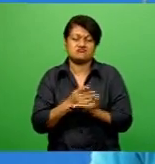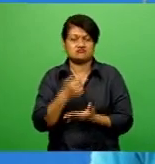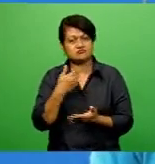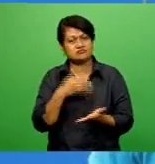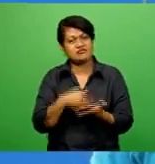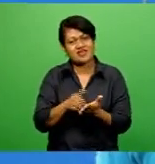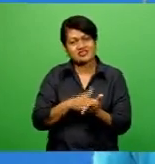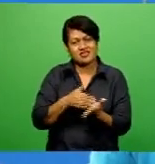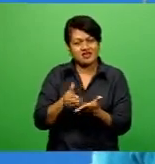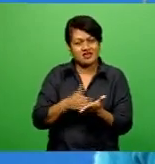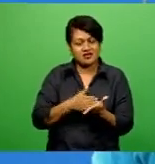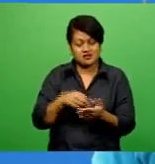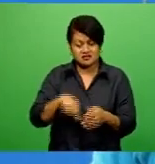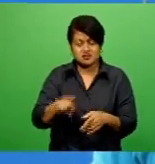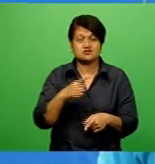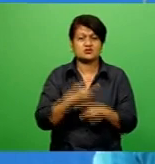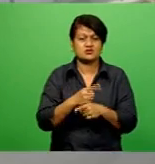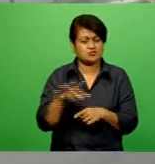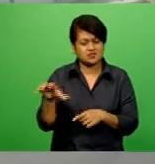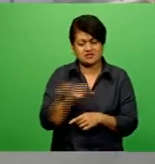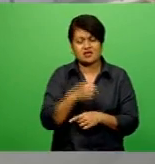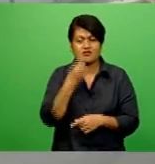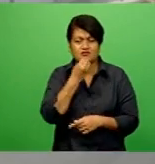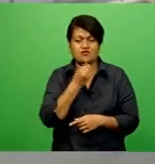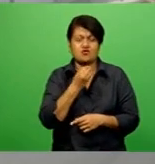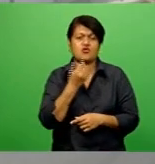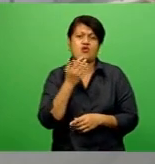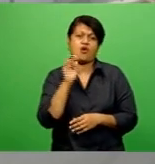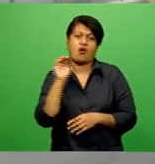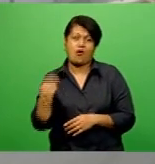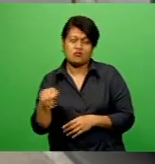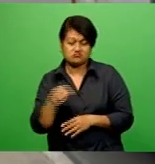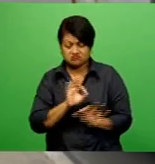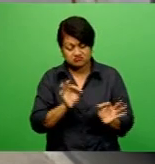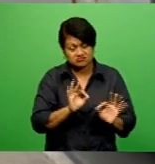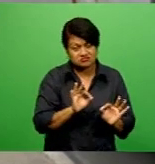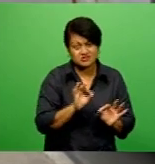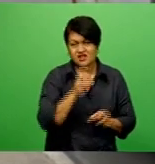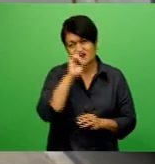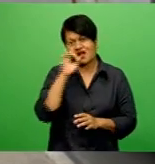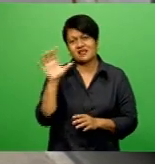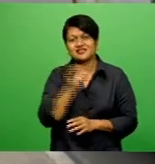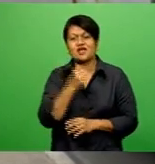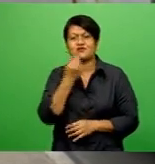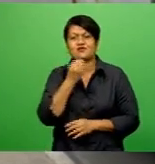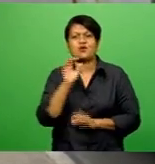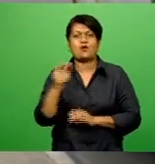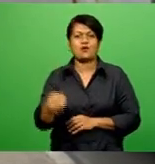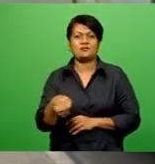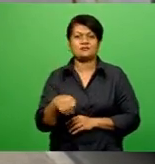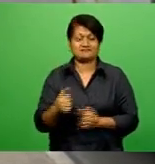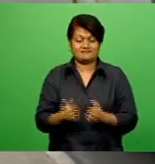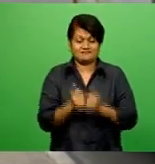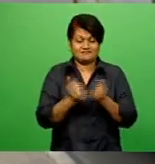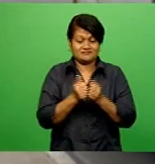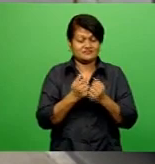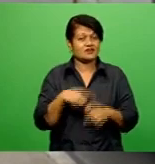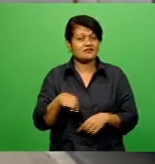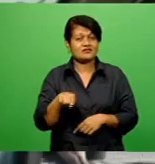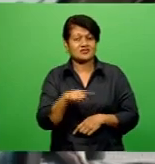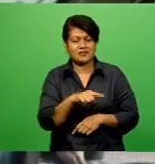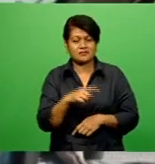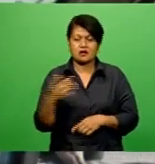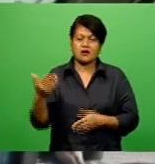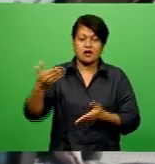can take the food at home. If not this, can't take any food at home. Many of them reach the base as early as